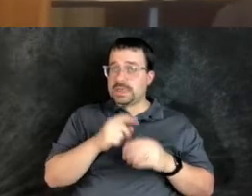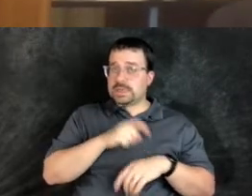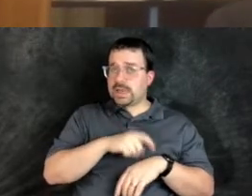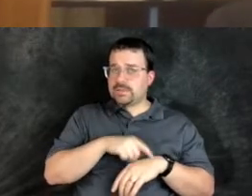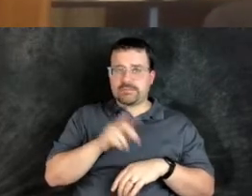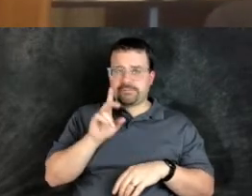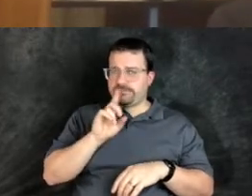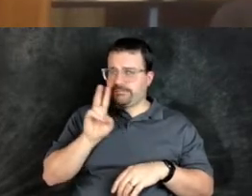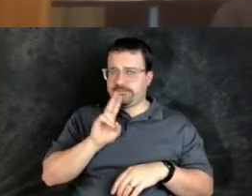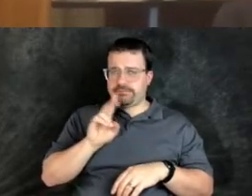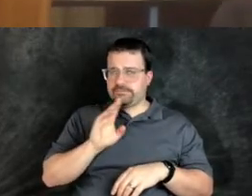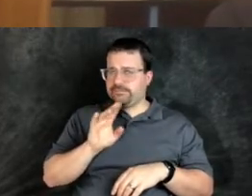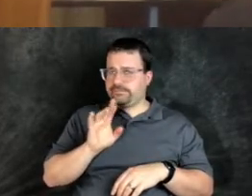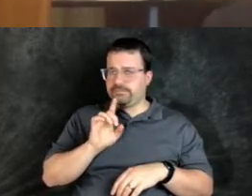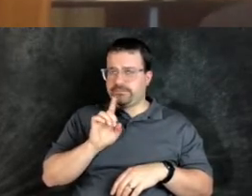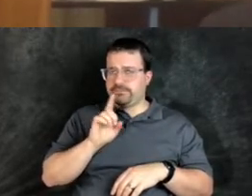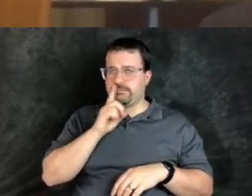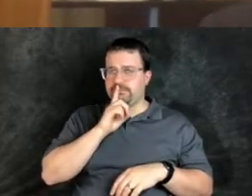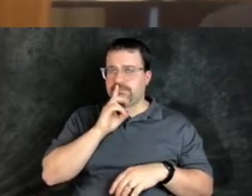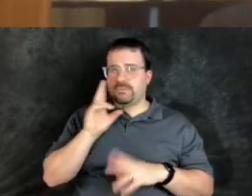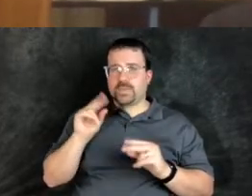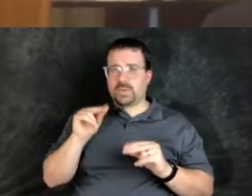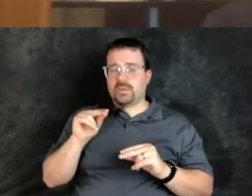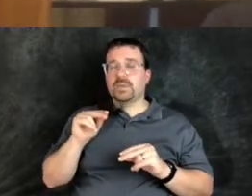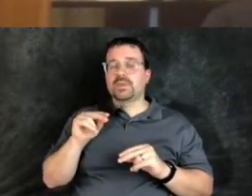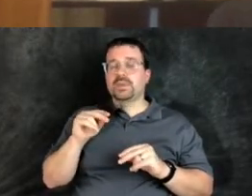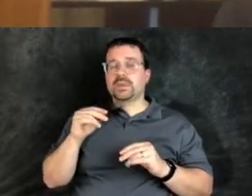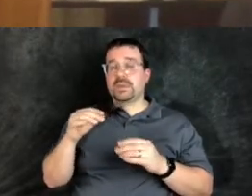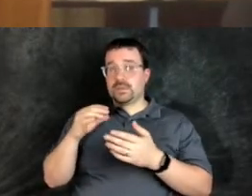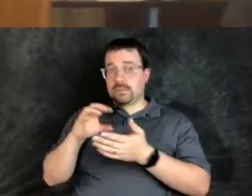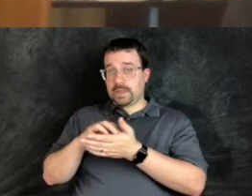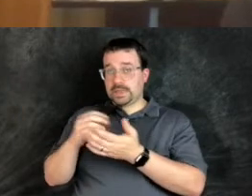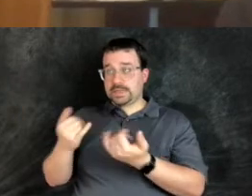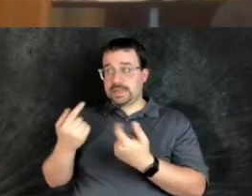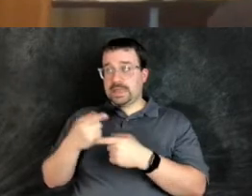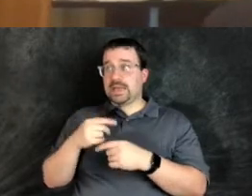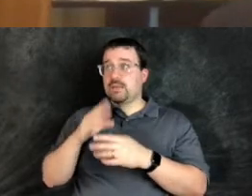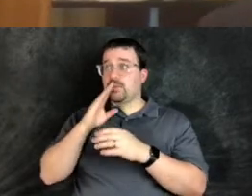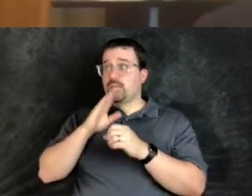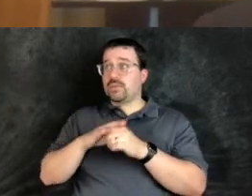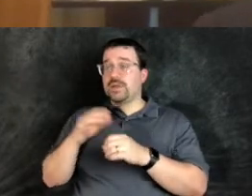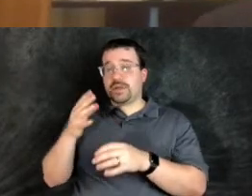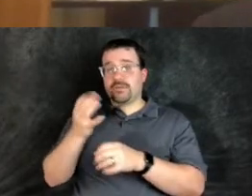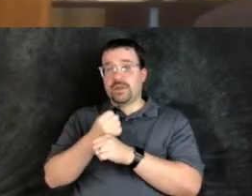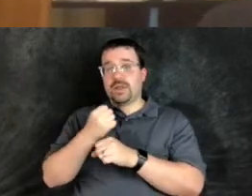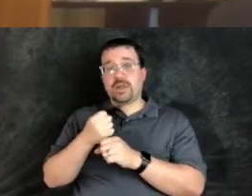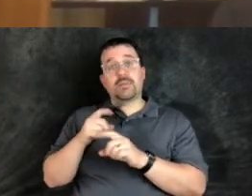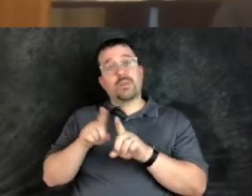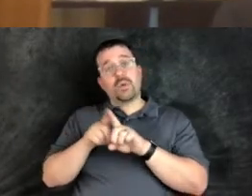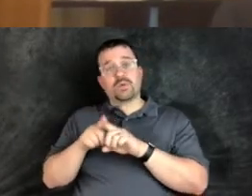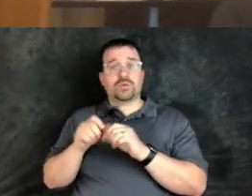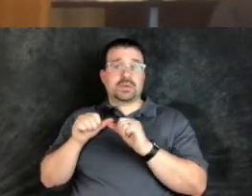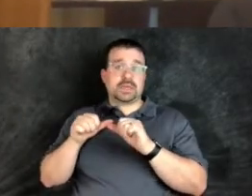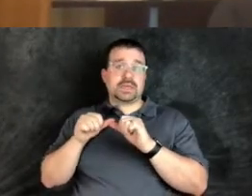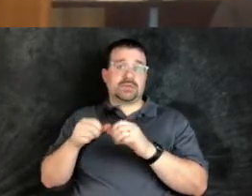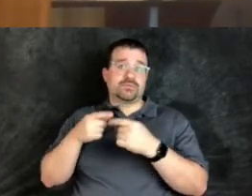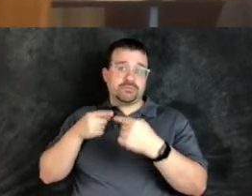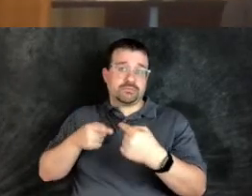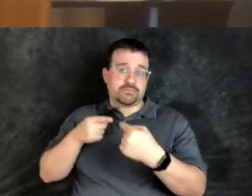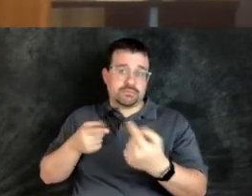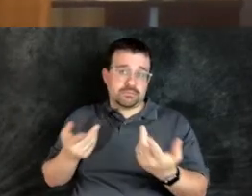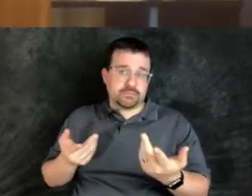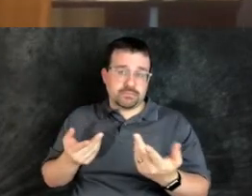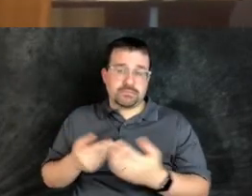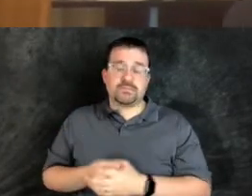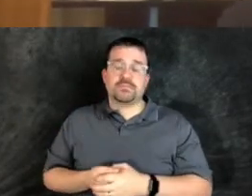The closing passages today promise victory, but continued struggle as well, as I said.